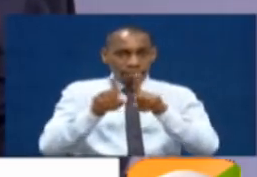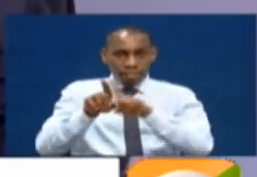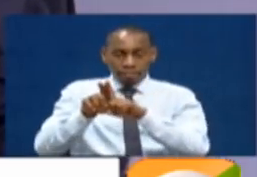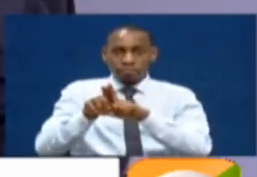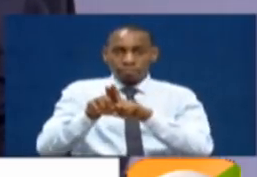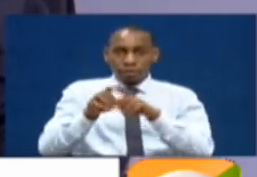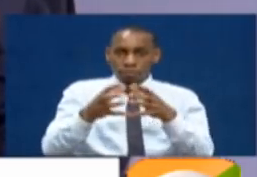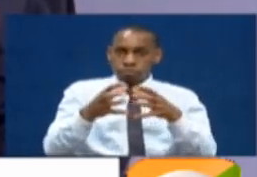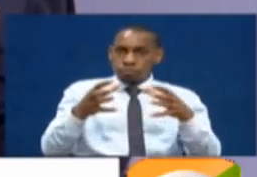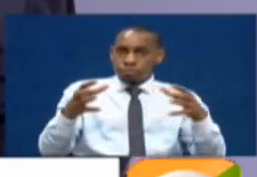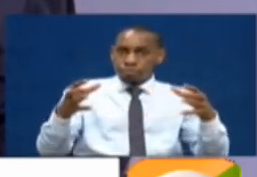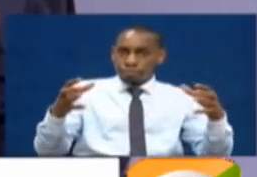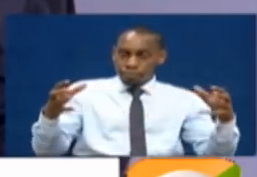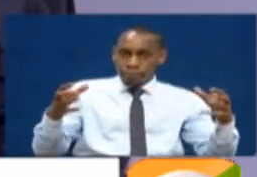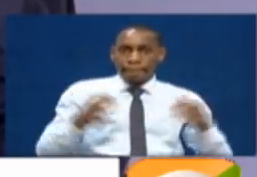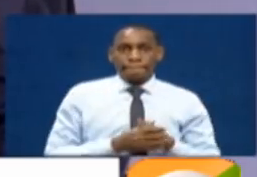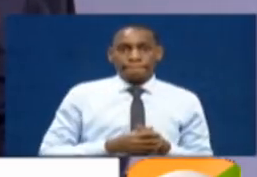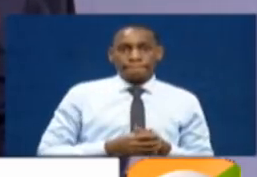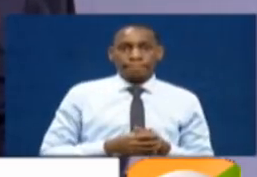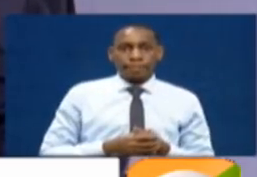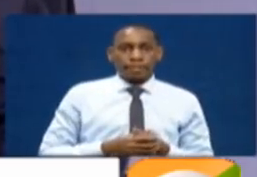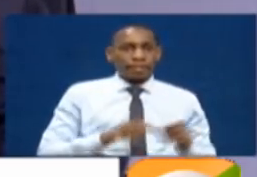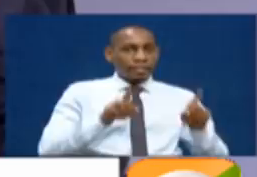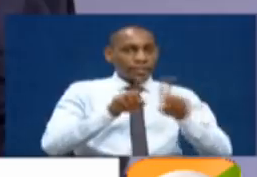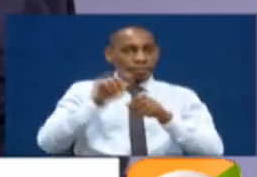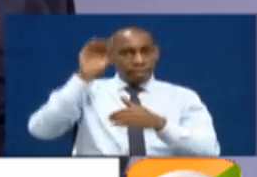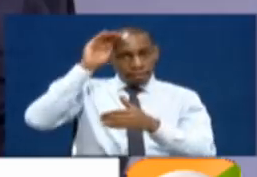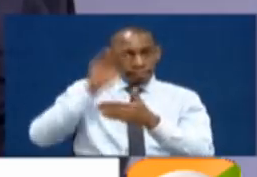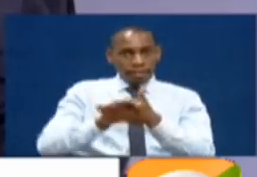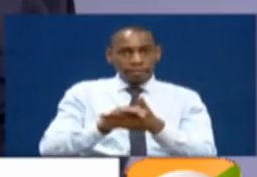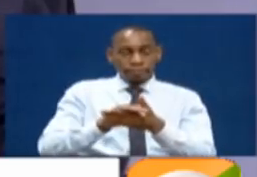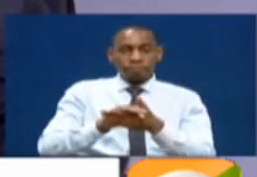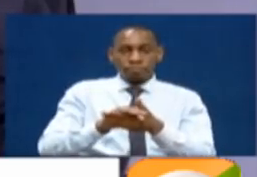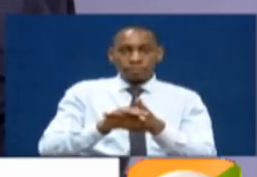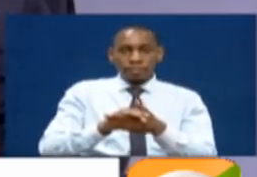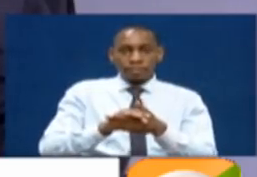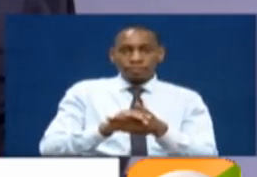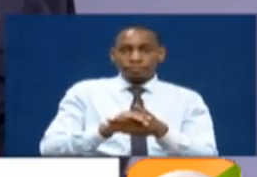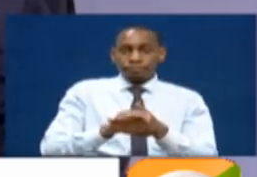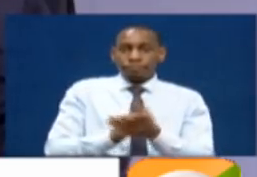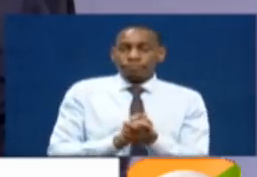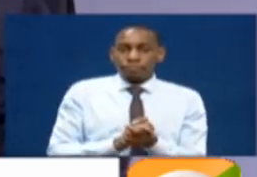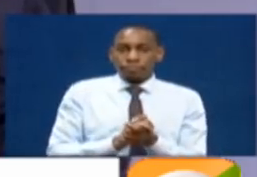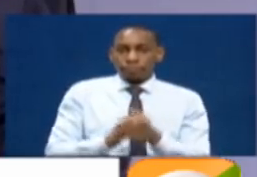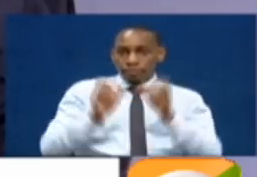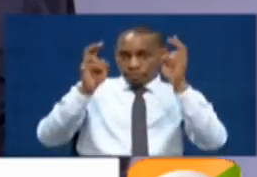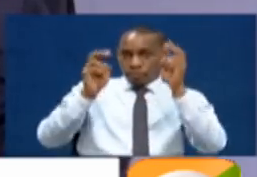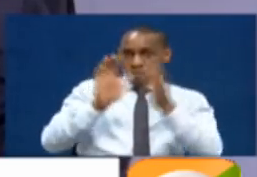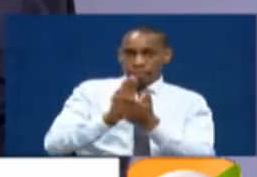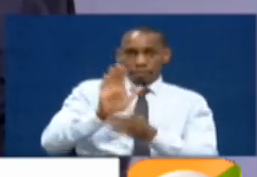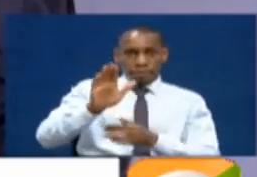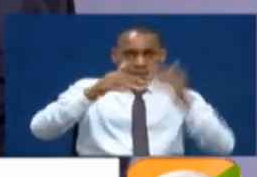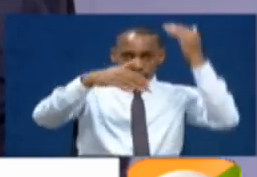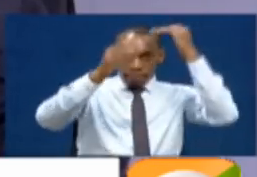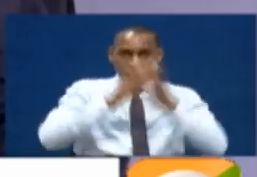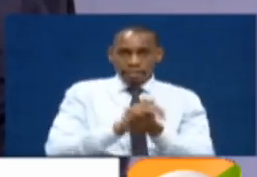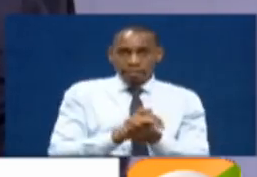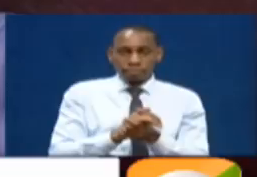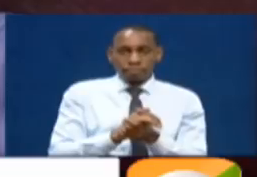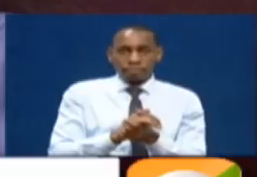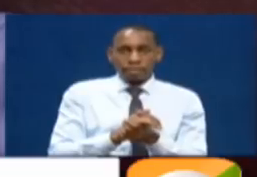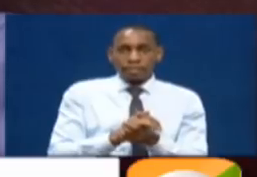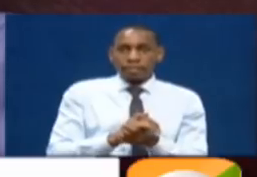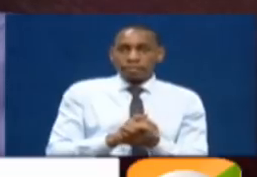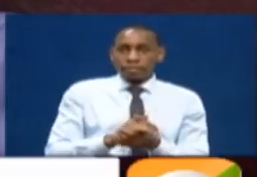growth. Okay. And we believe that that is a challenge. So on this one, Professor, I don't think I can give any other excuse but